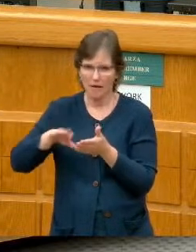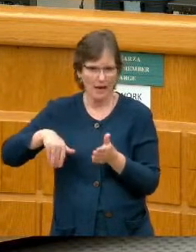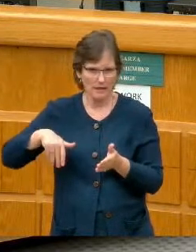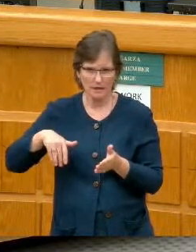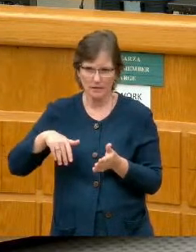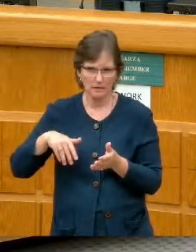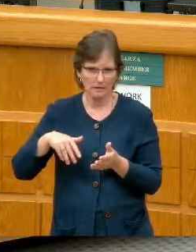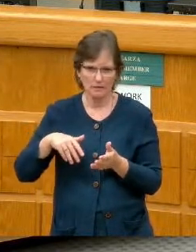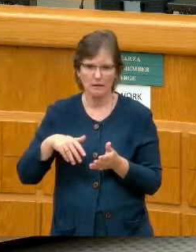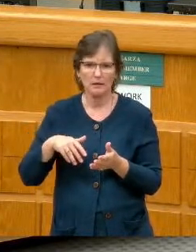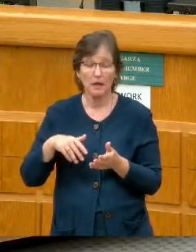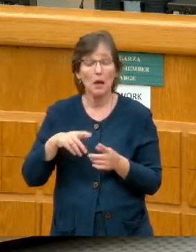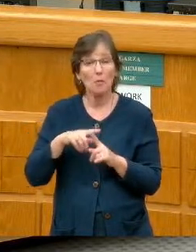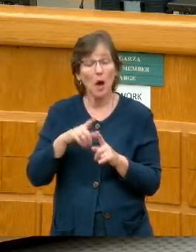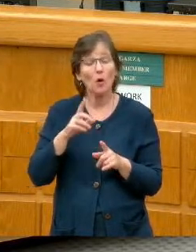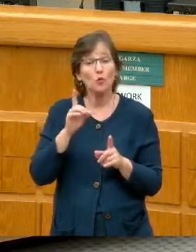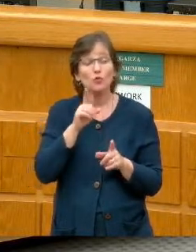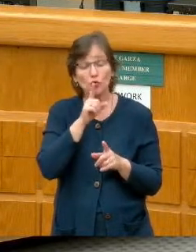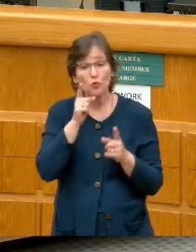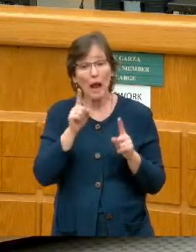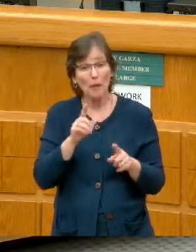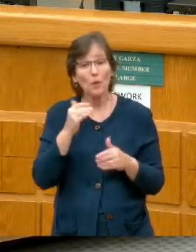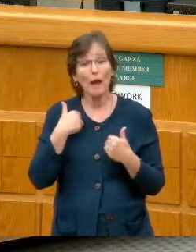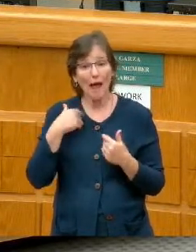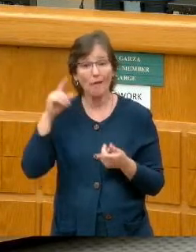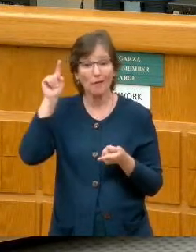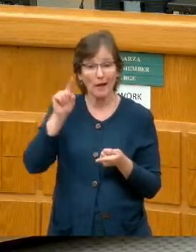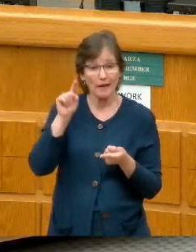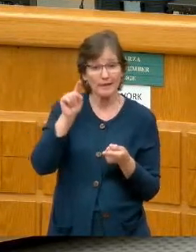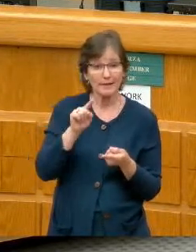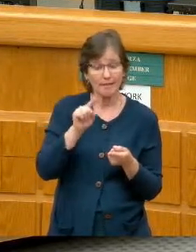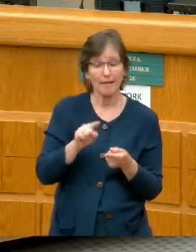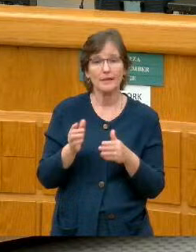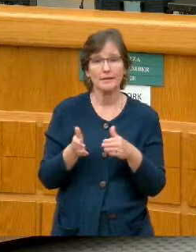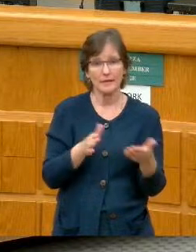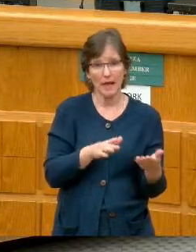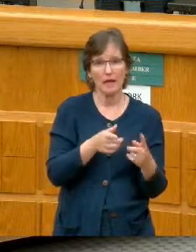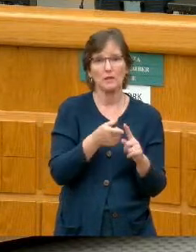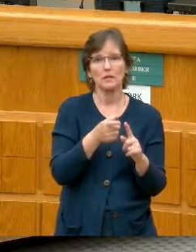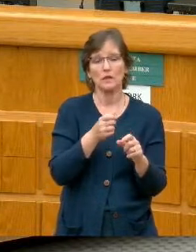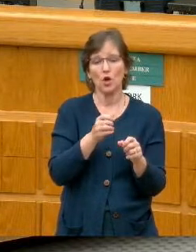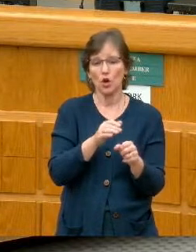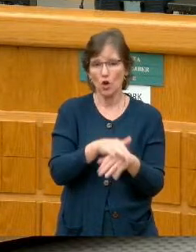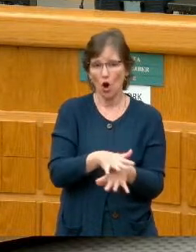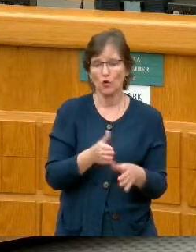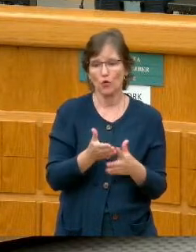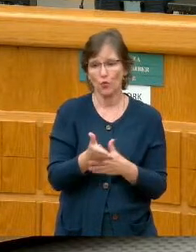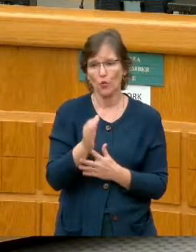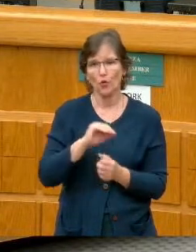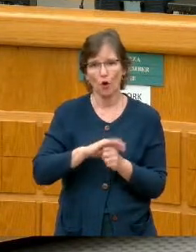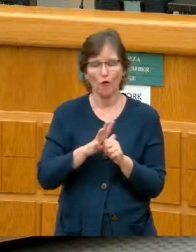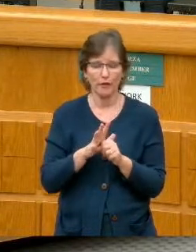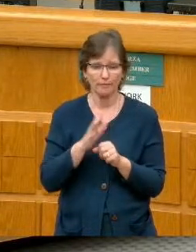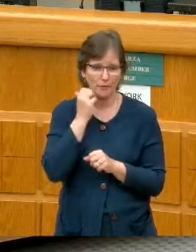There is a leveling off that's occurring, and we are getting fewer and fewer fatalities that are accumulating each